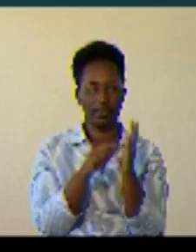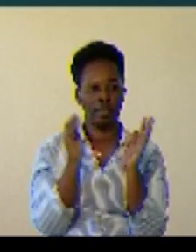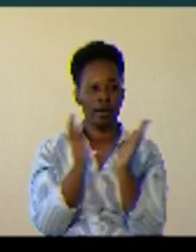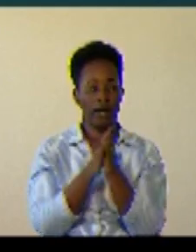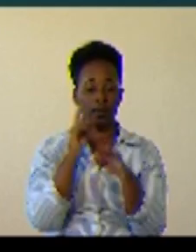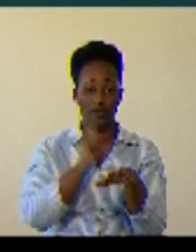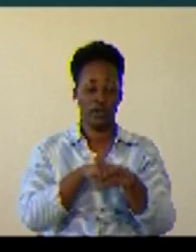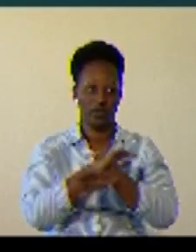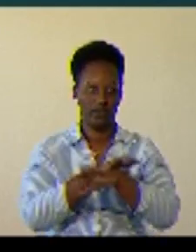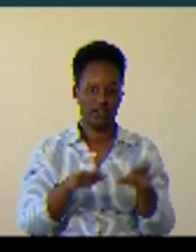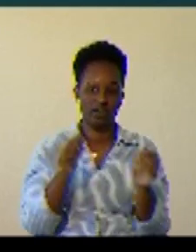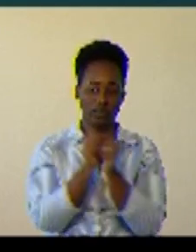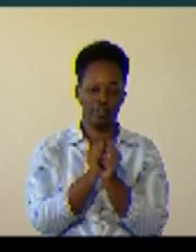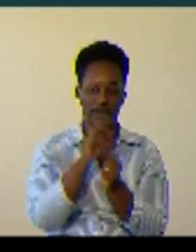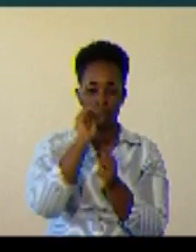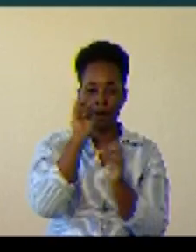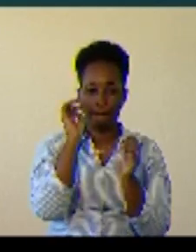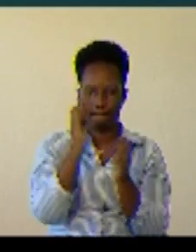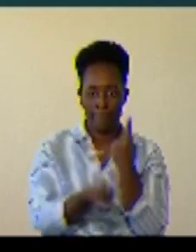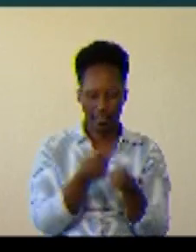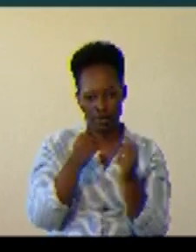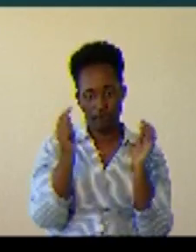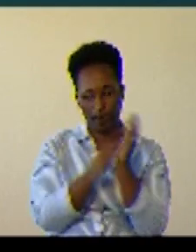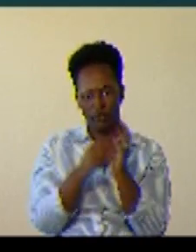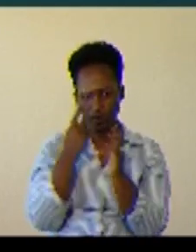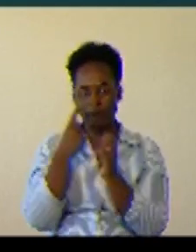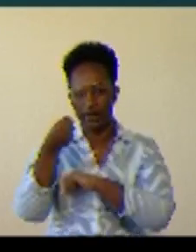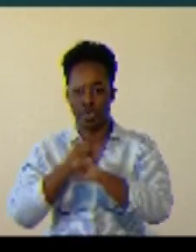when you're done with the melting point, then you go to the reaction with water.